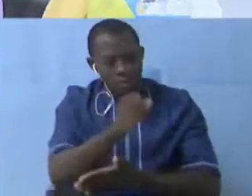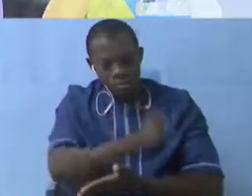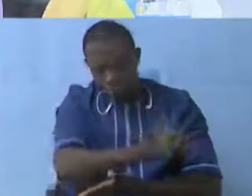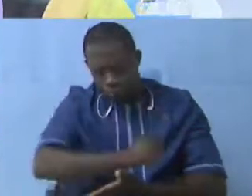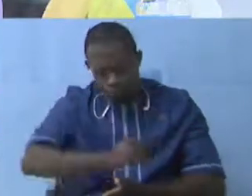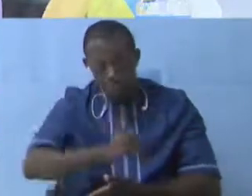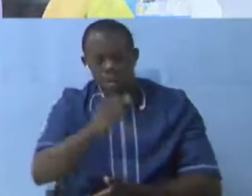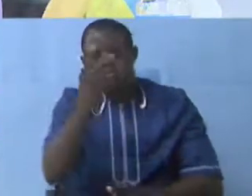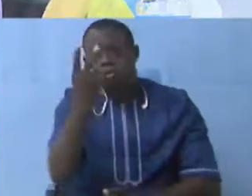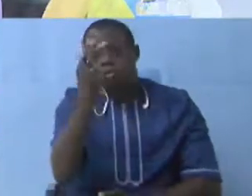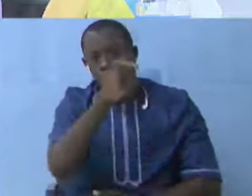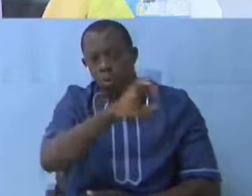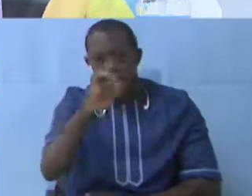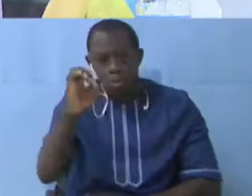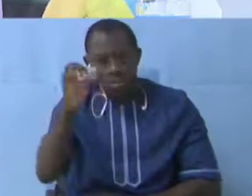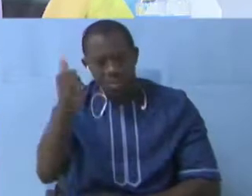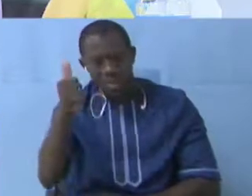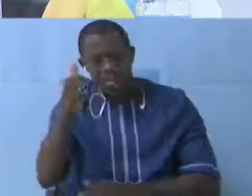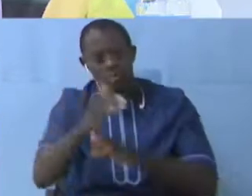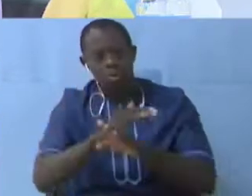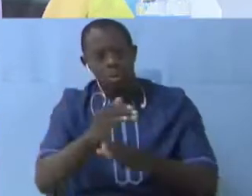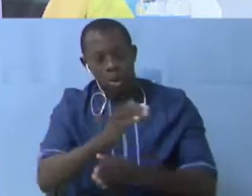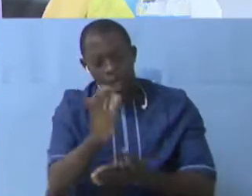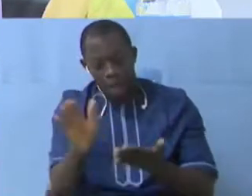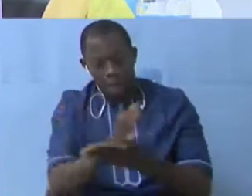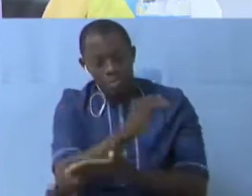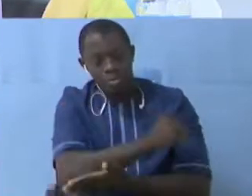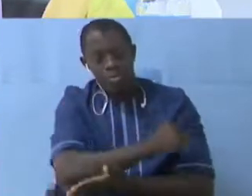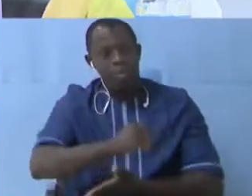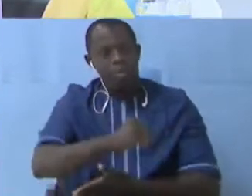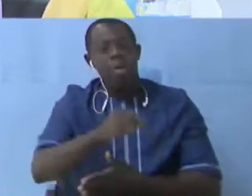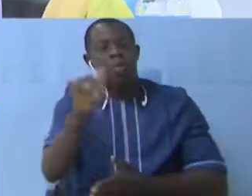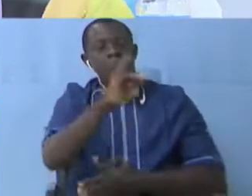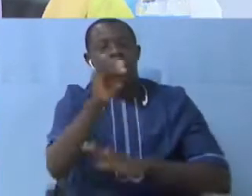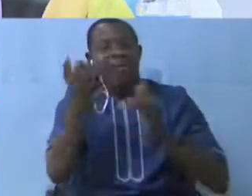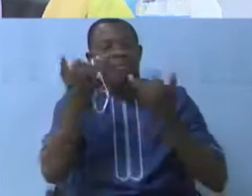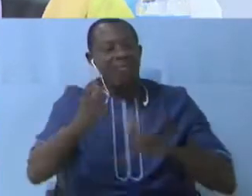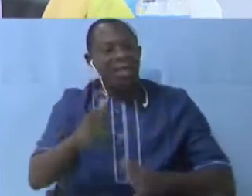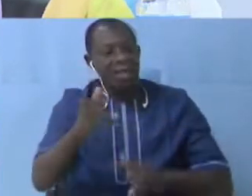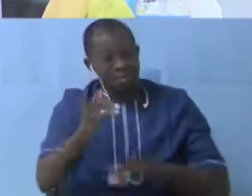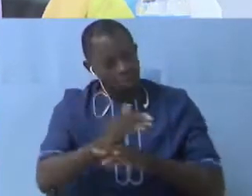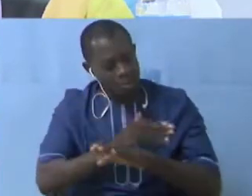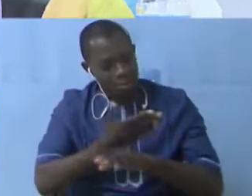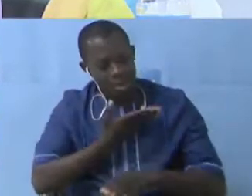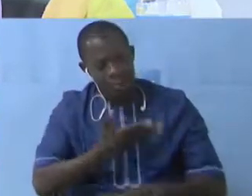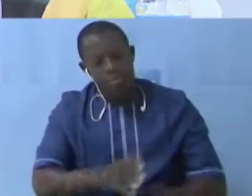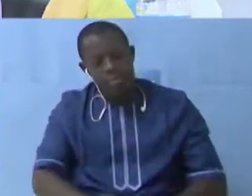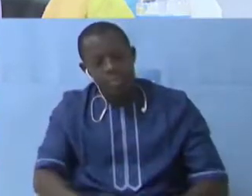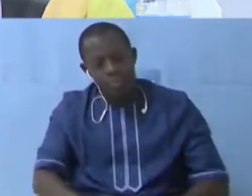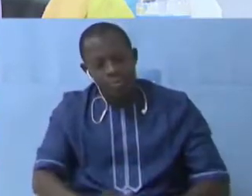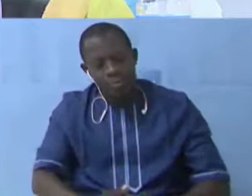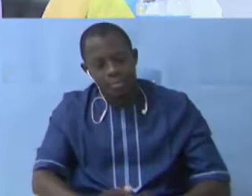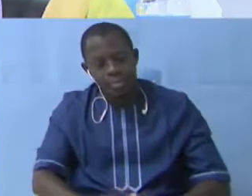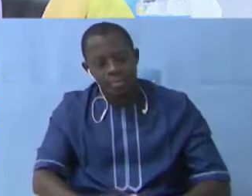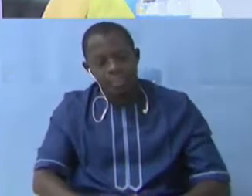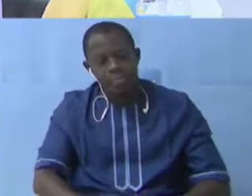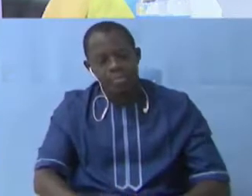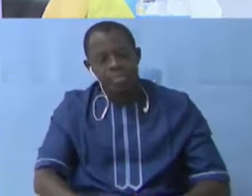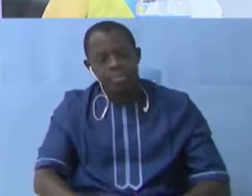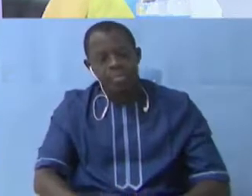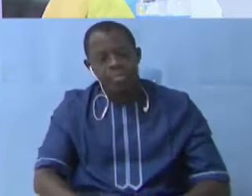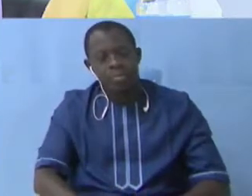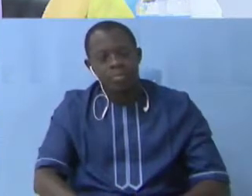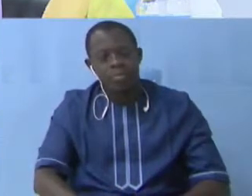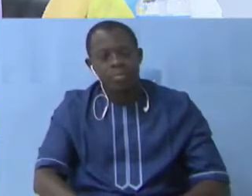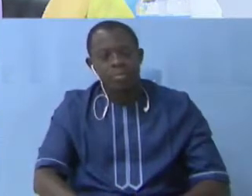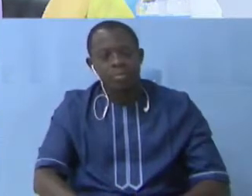na jàpp yu bari yoo xam ne am na ci surtout nag ci jamono bi nga xamee ni coup bi amoon atum 2006 te antuwutoon.